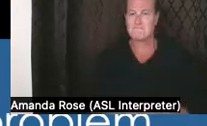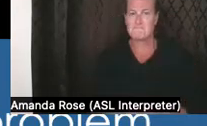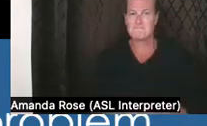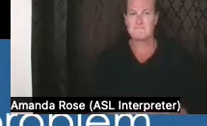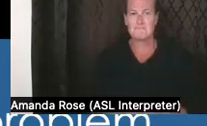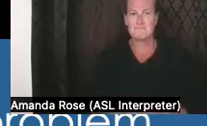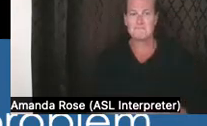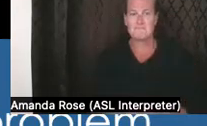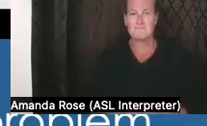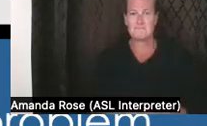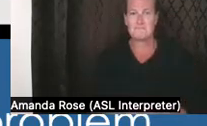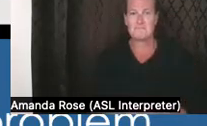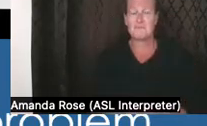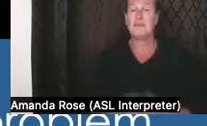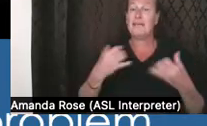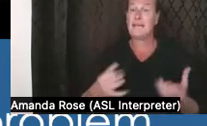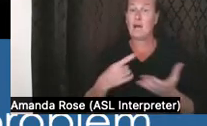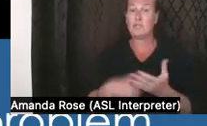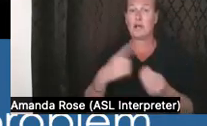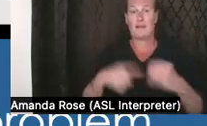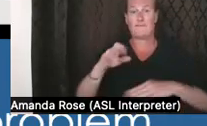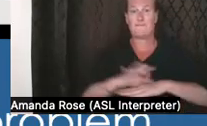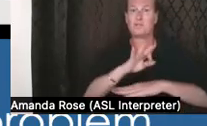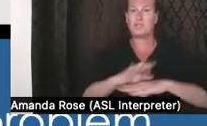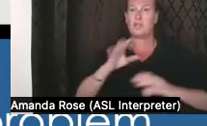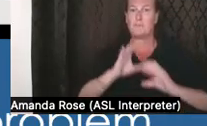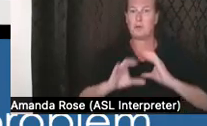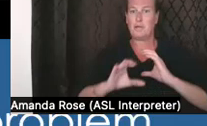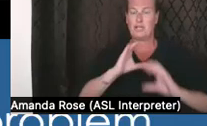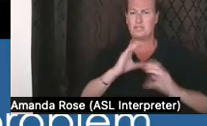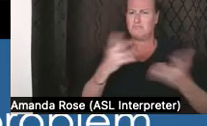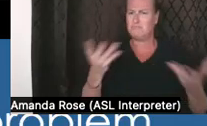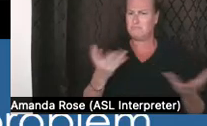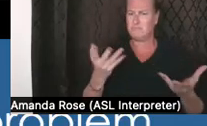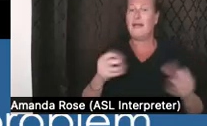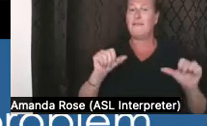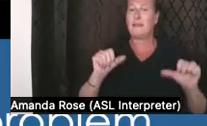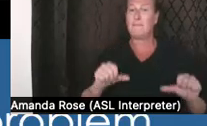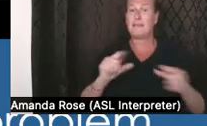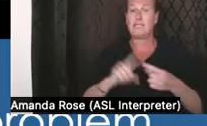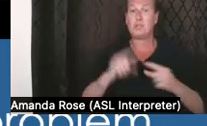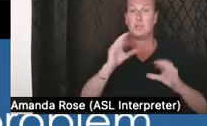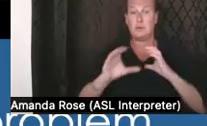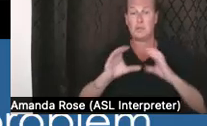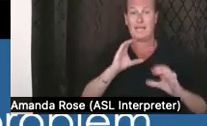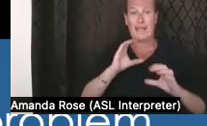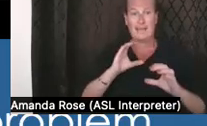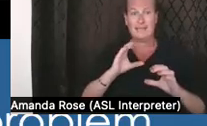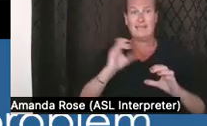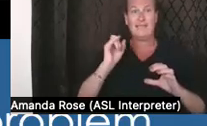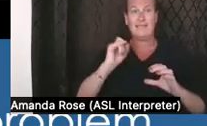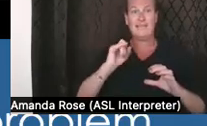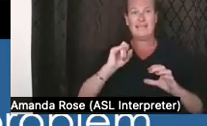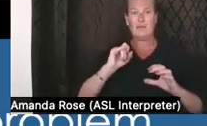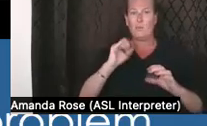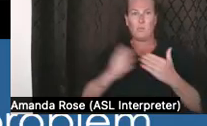So we're going to talk about functional communication. Functional communication is the ability to communicate one's feelings and basic needs effectively. So as